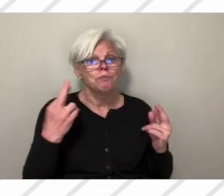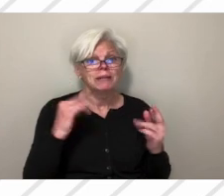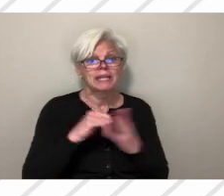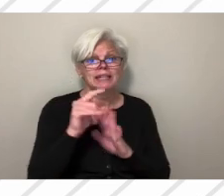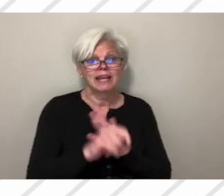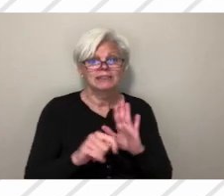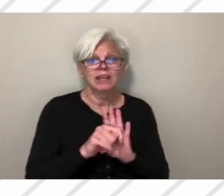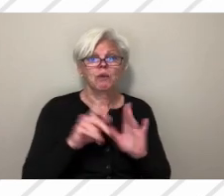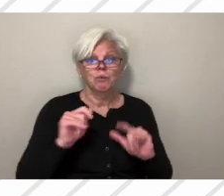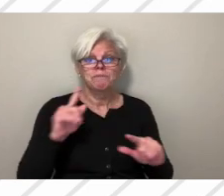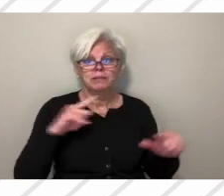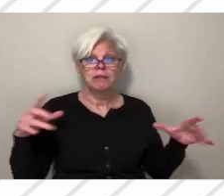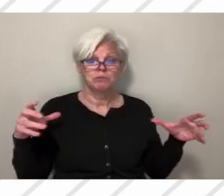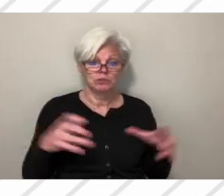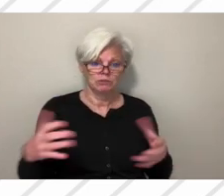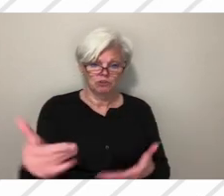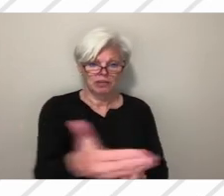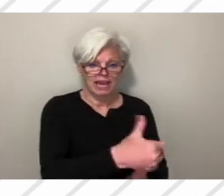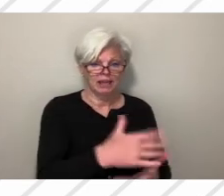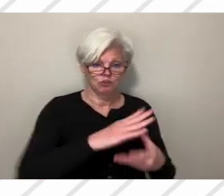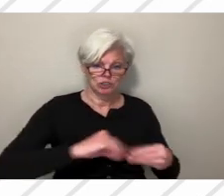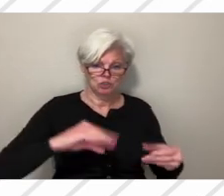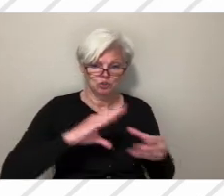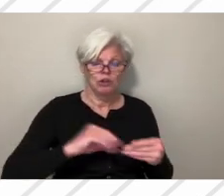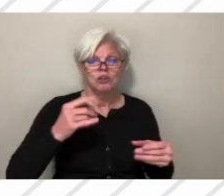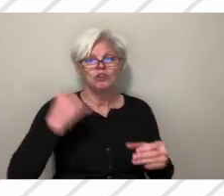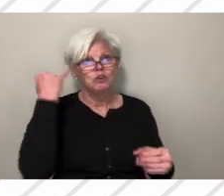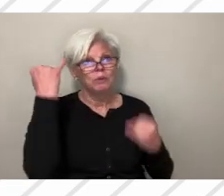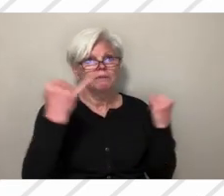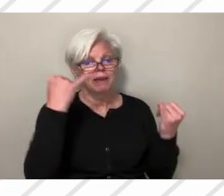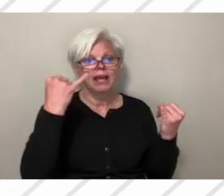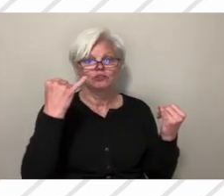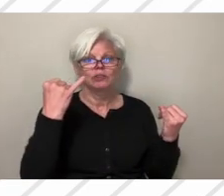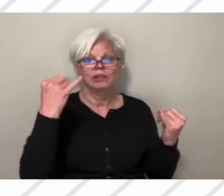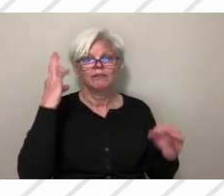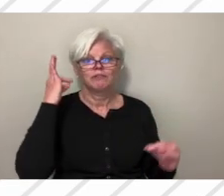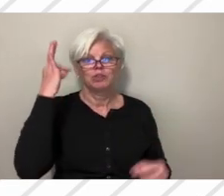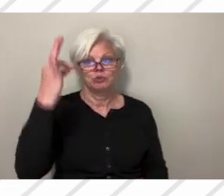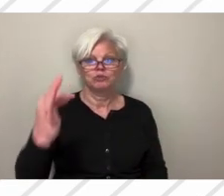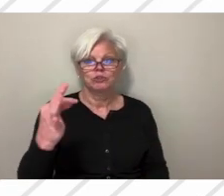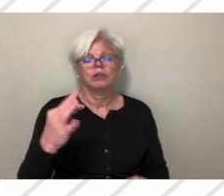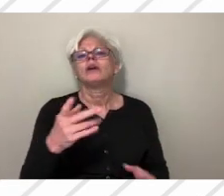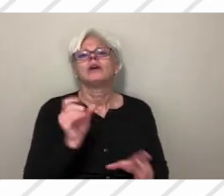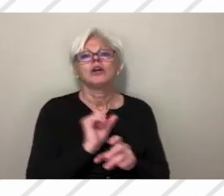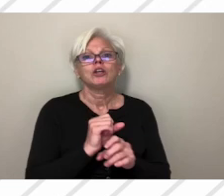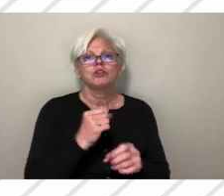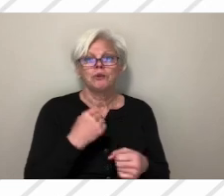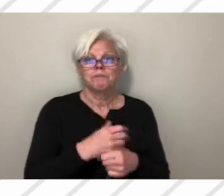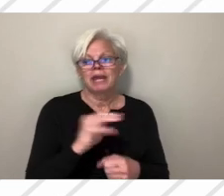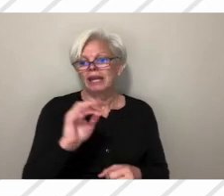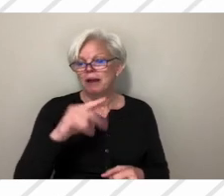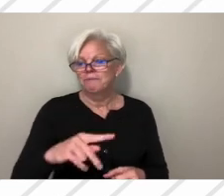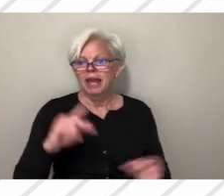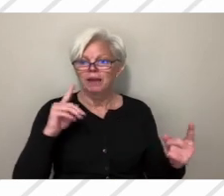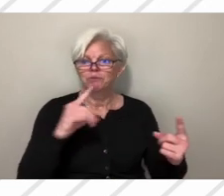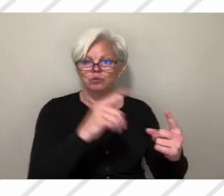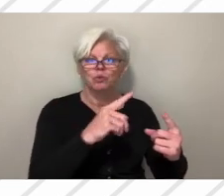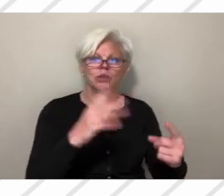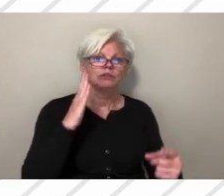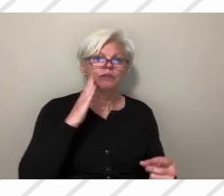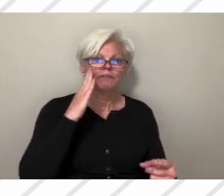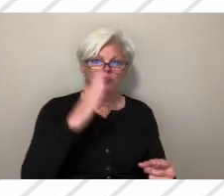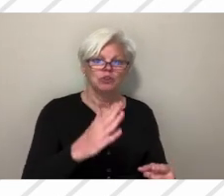are gathering stories, that you imagine futures. You make a map toward futures that's